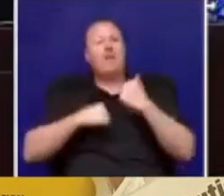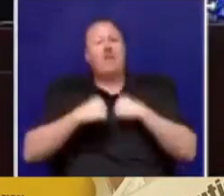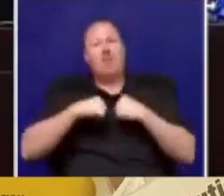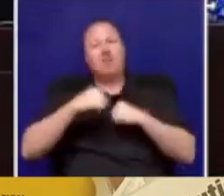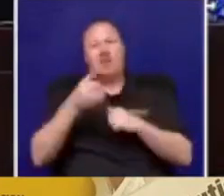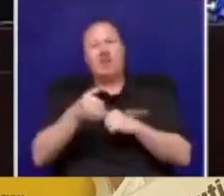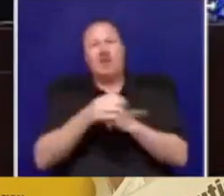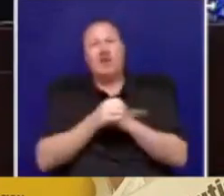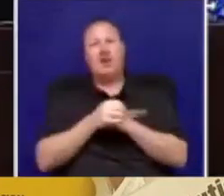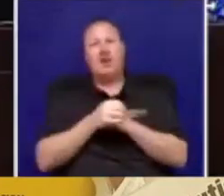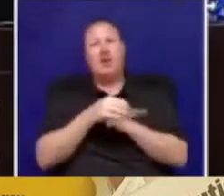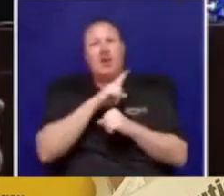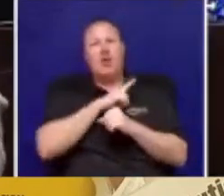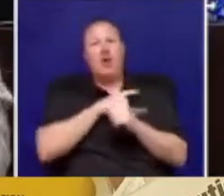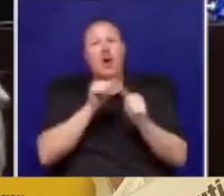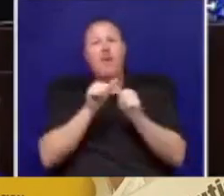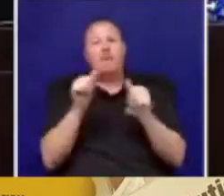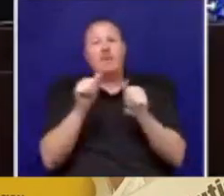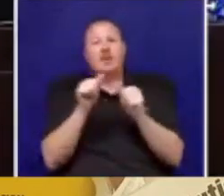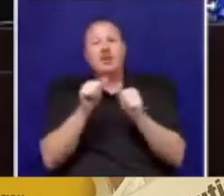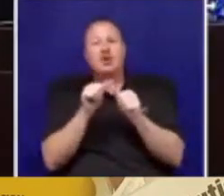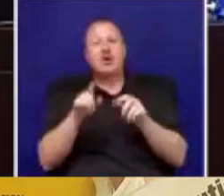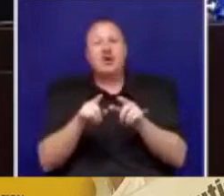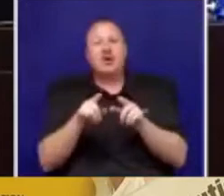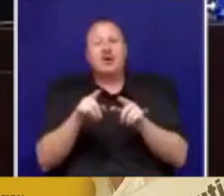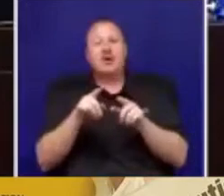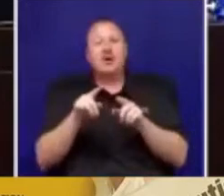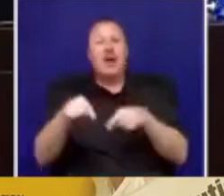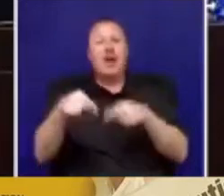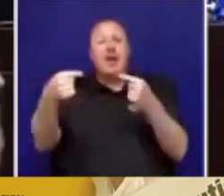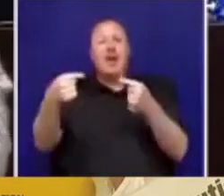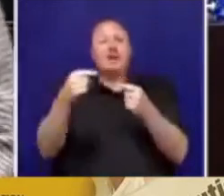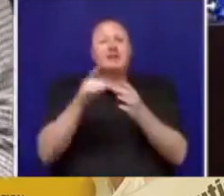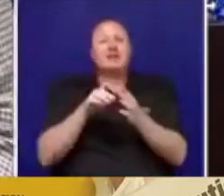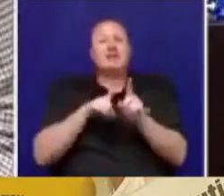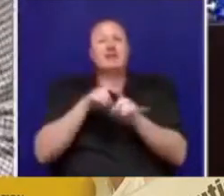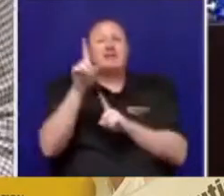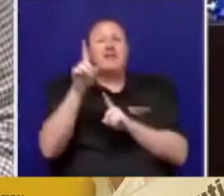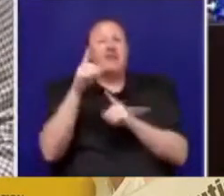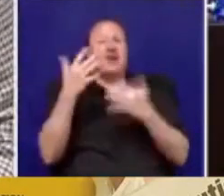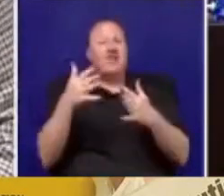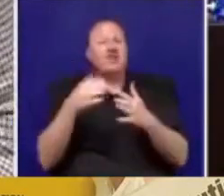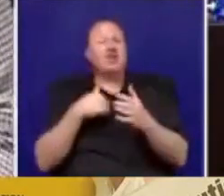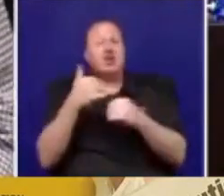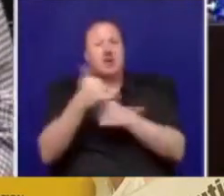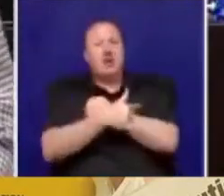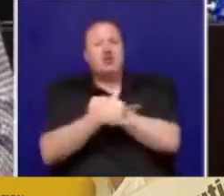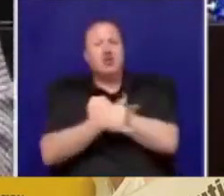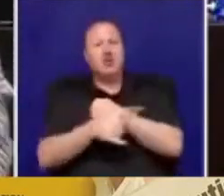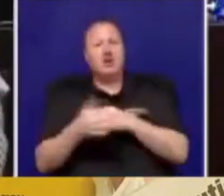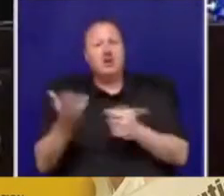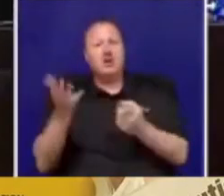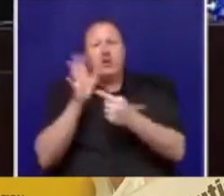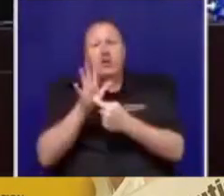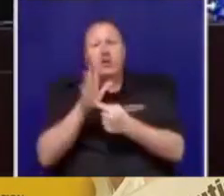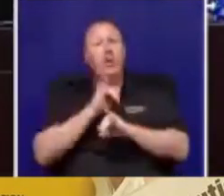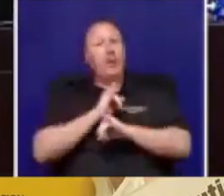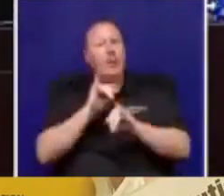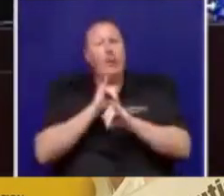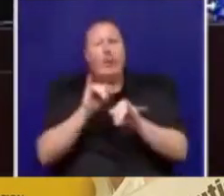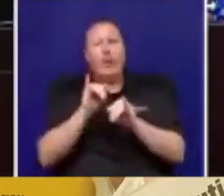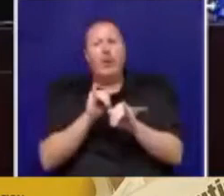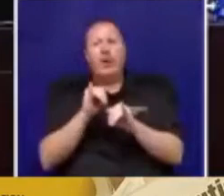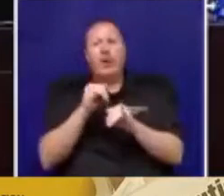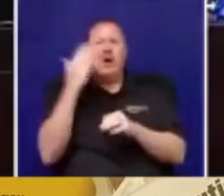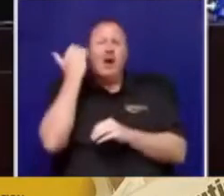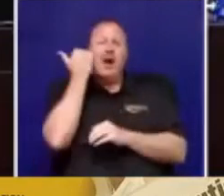we are measuring ourselves against developed countries. What a devastating admission that this government does not believe